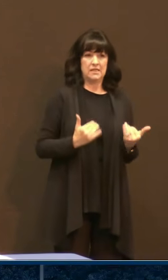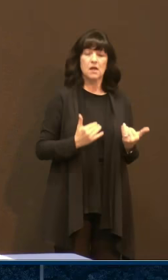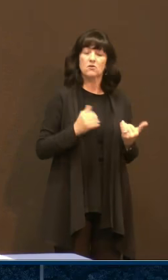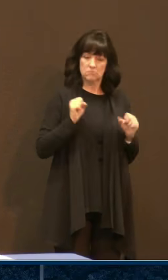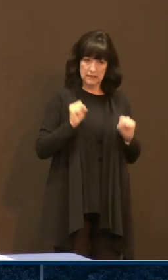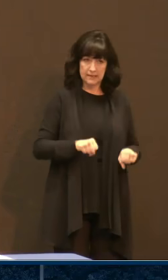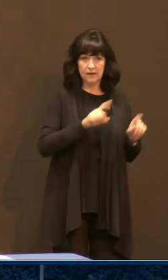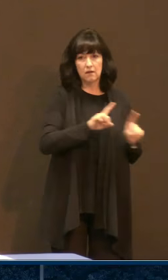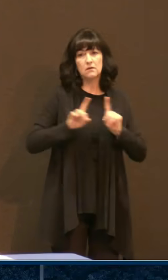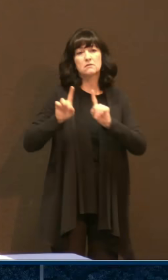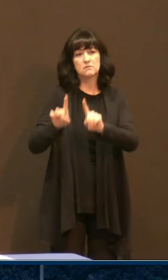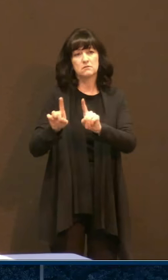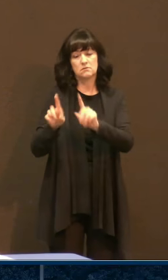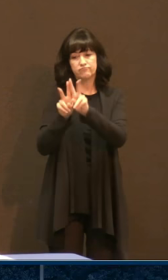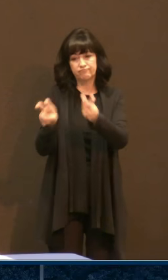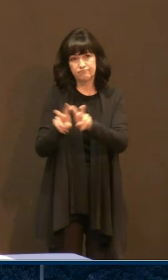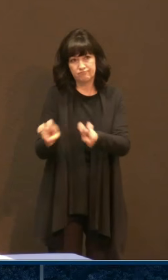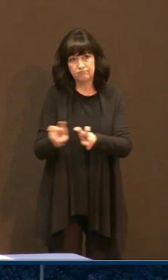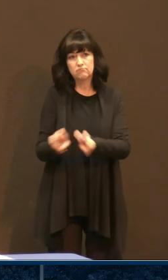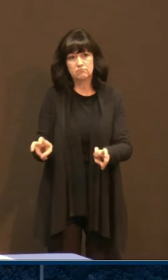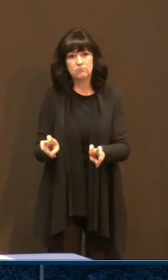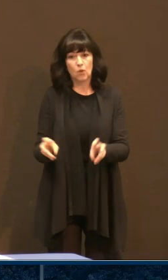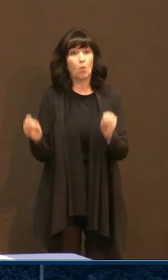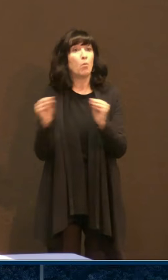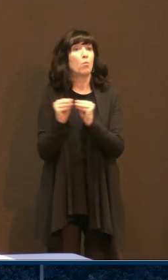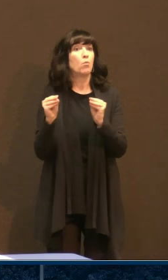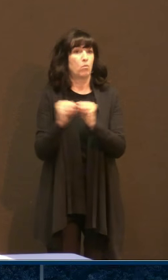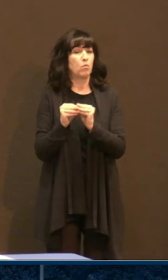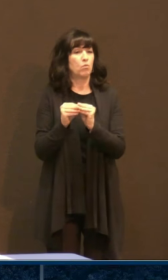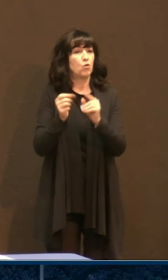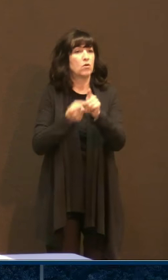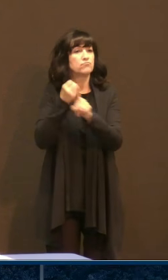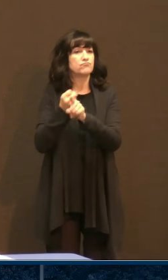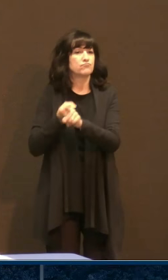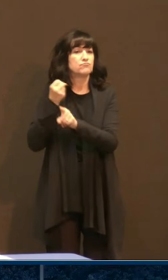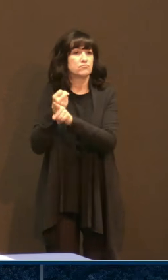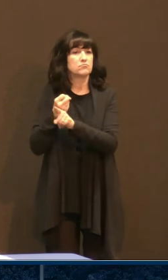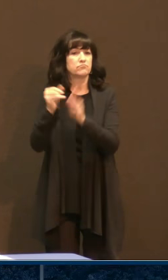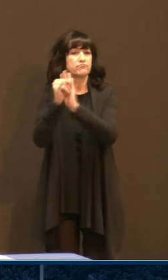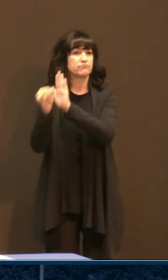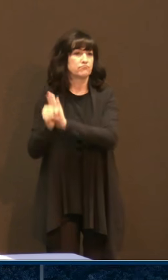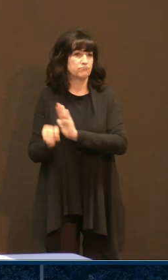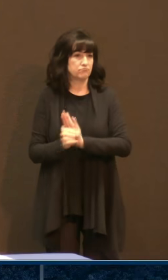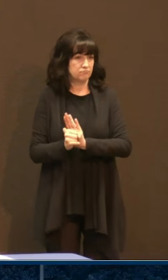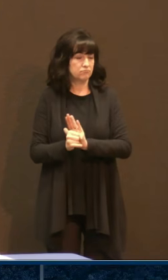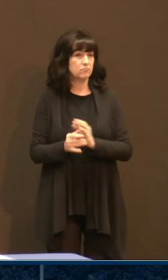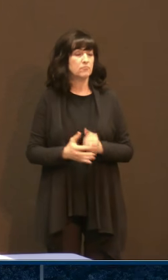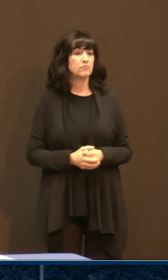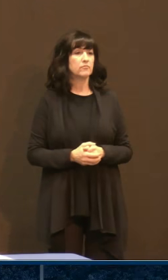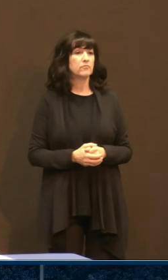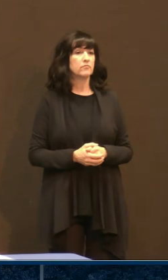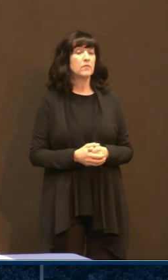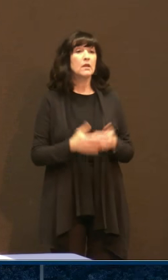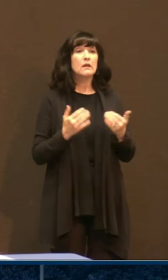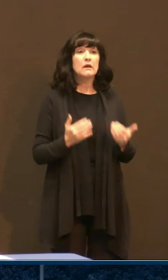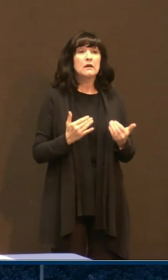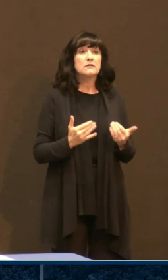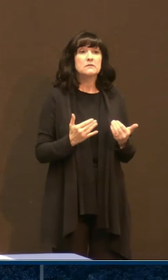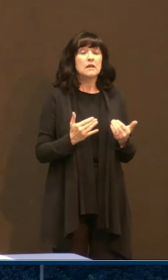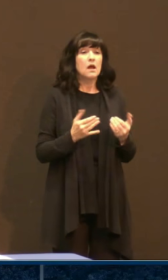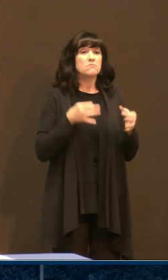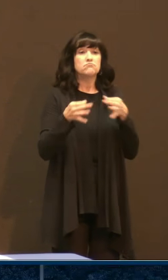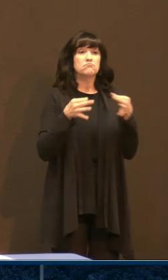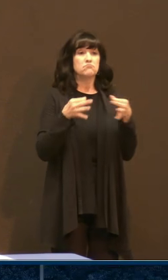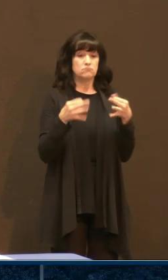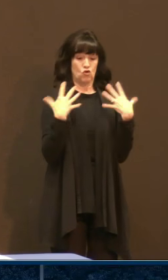many avenues as possible to become more diversified. And then we want to talk about recovery. So the governor talked about the economic opening